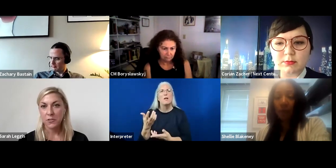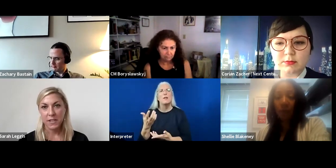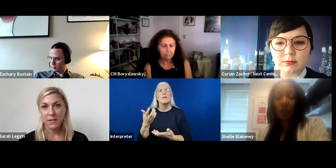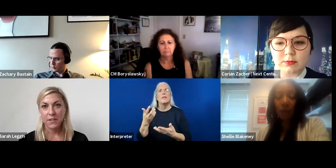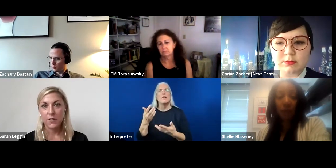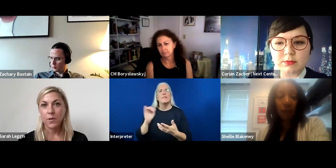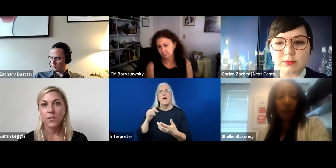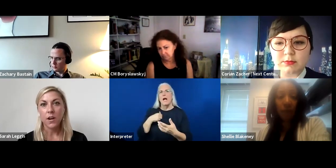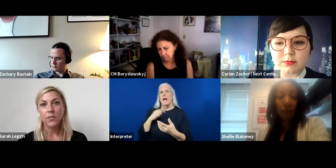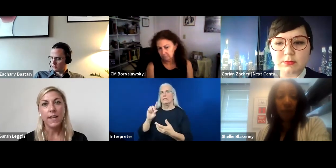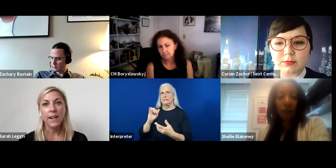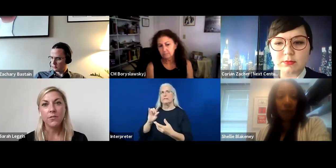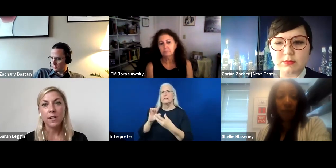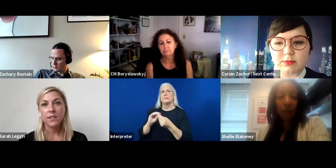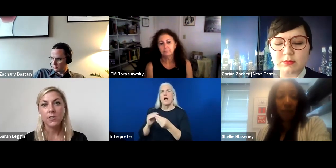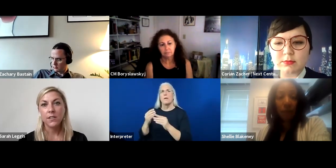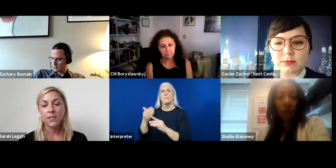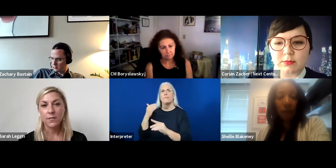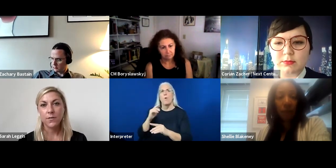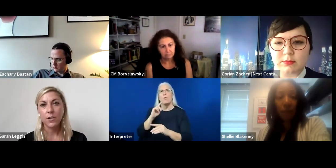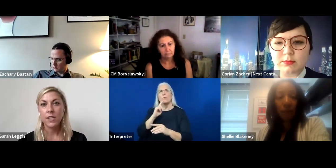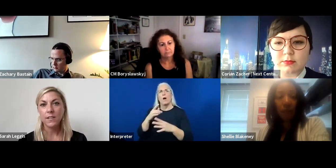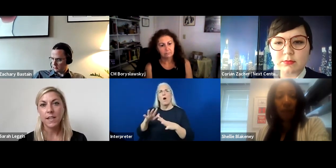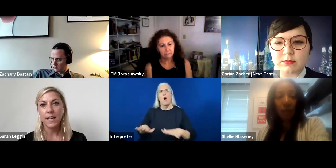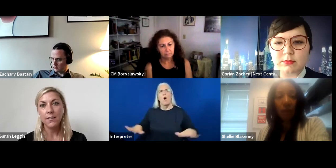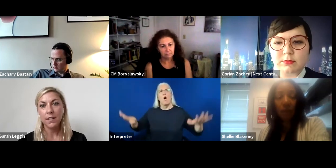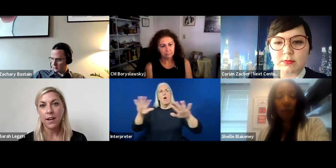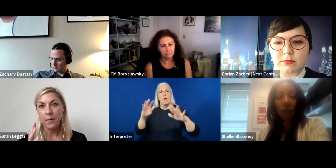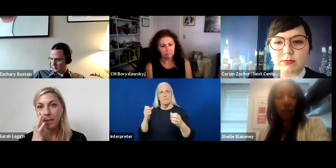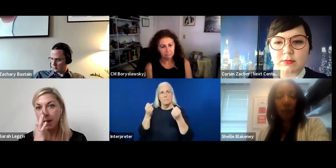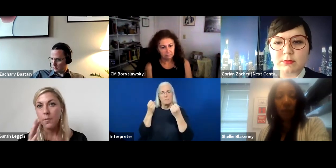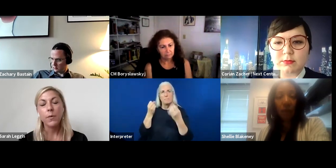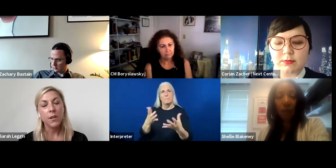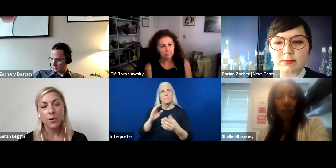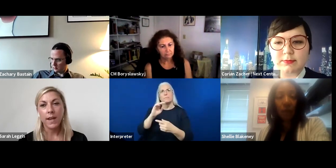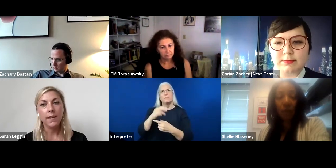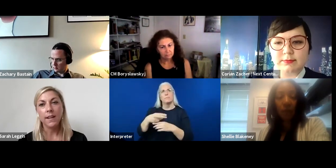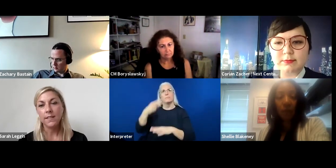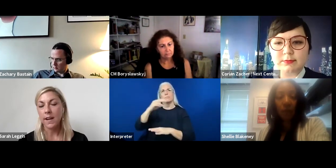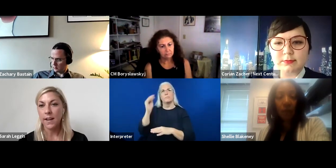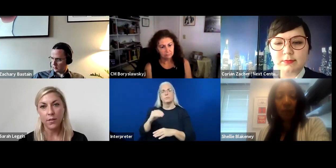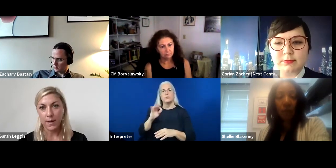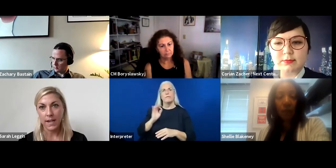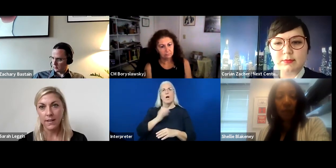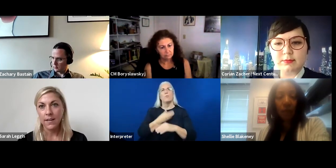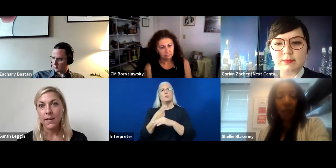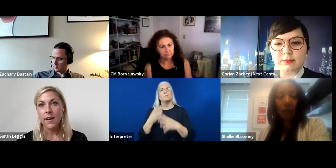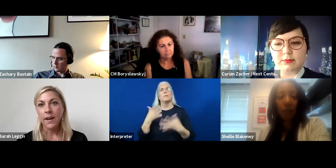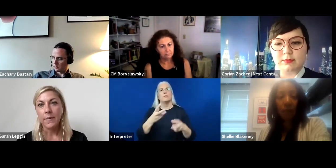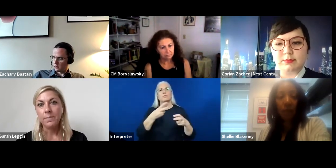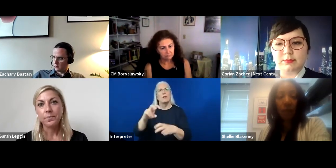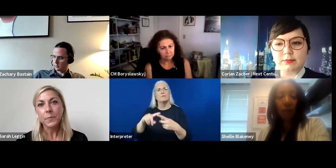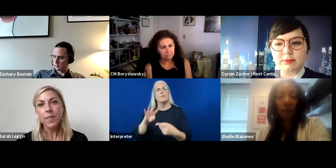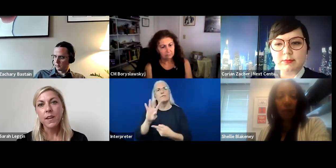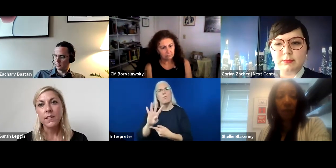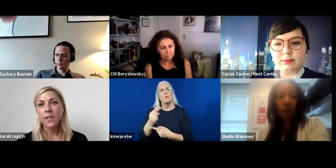vast majority of consumers already have transitioned to 4G LTE, but we know that that's not everybody.